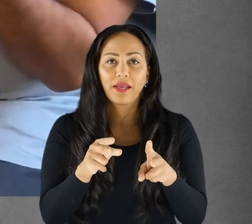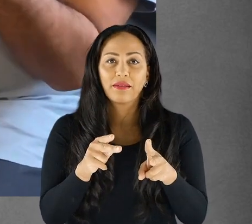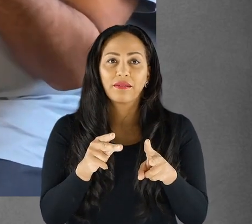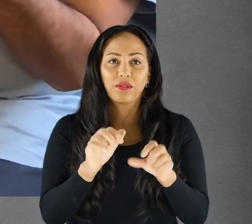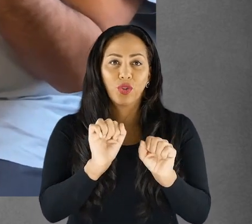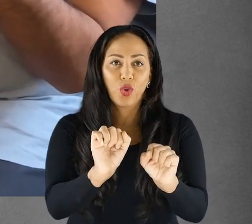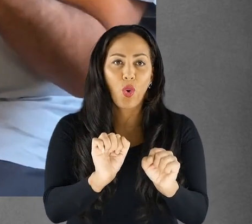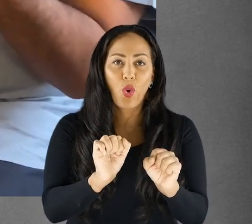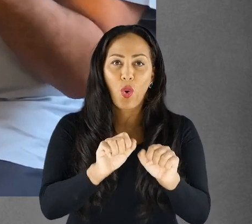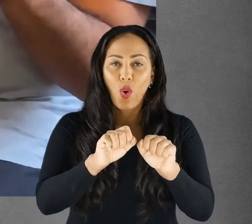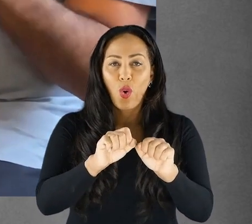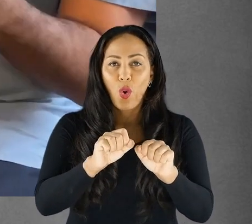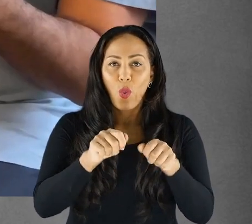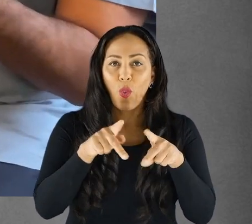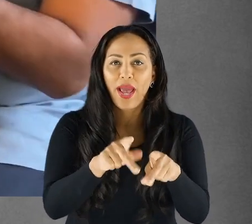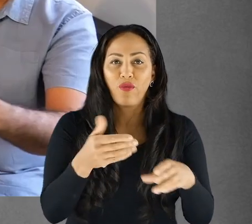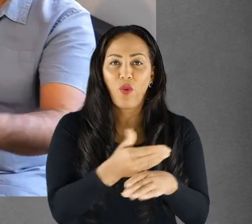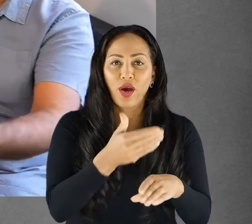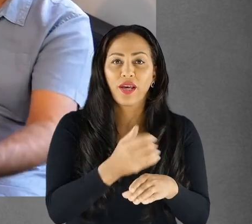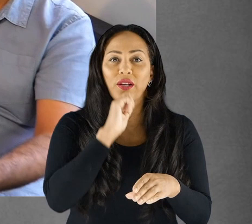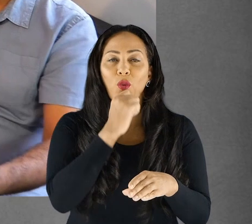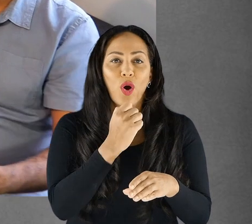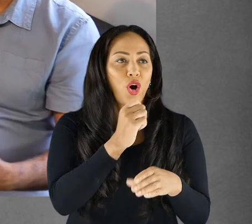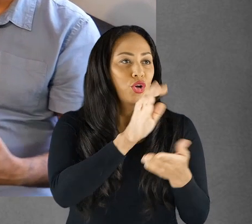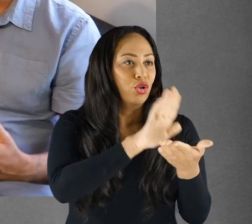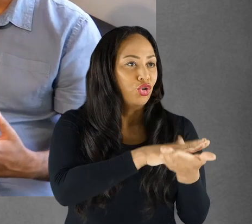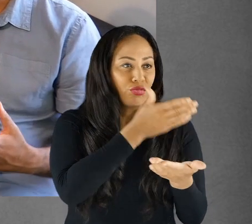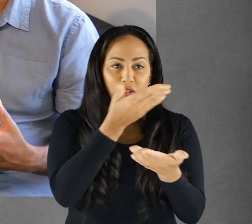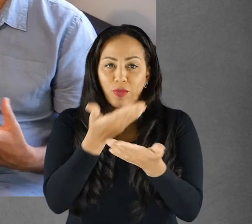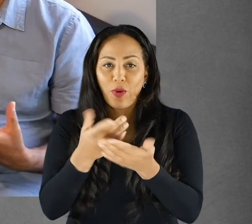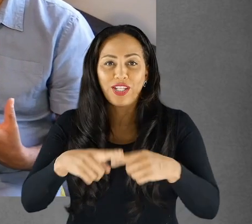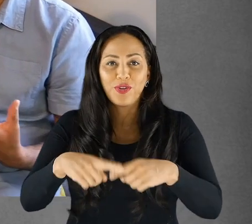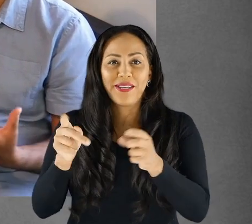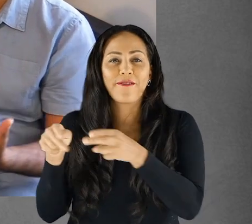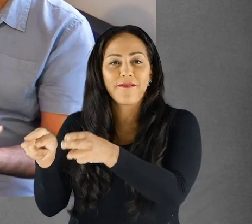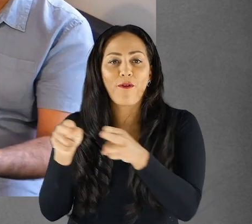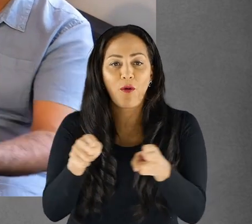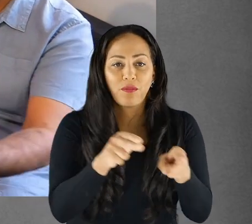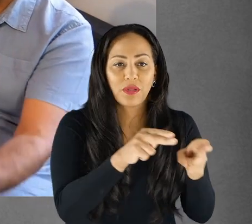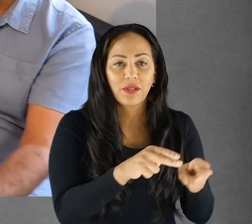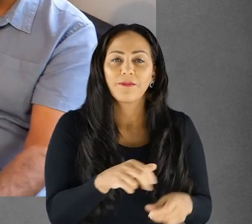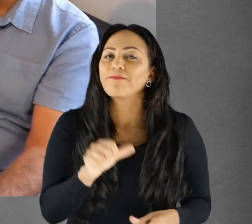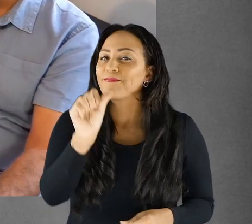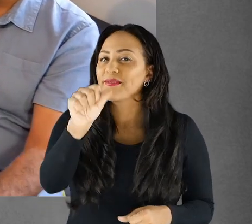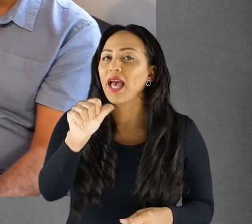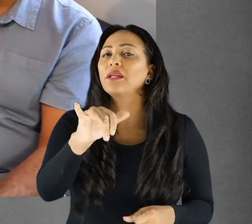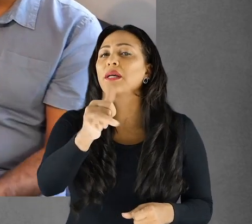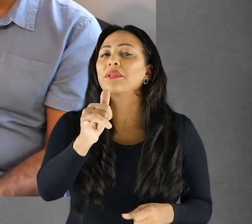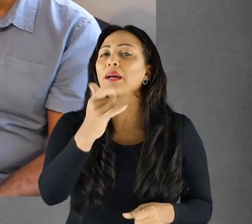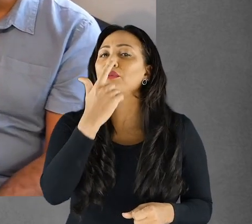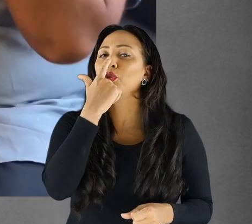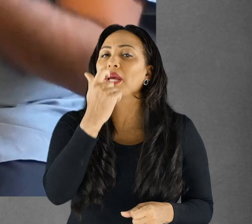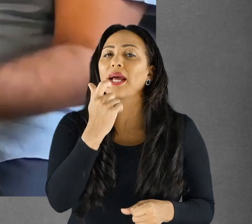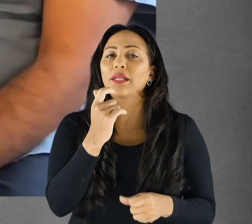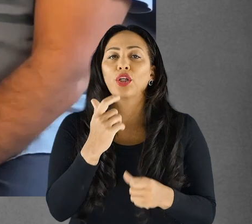see mediums as things in little boxes. Your visual art will move into something video oriented, or even sound